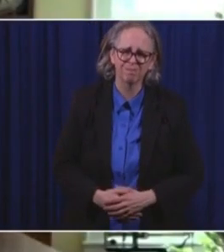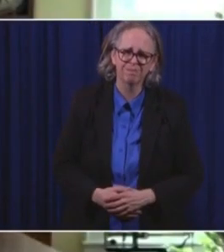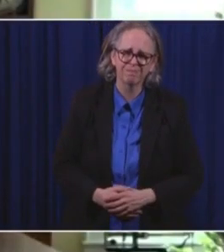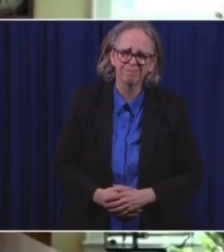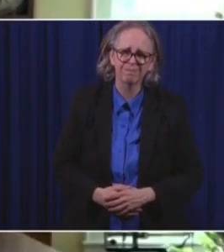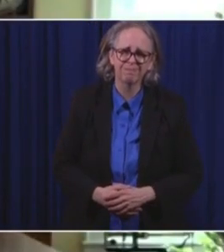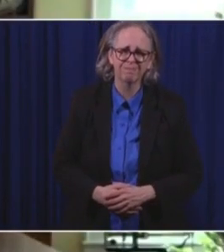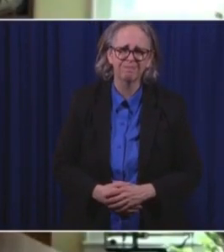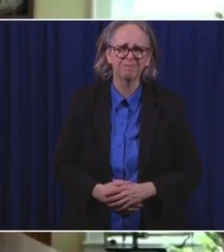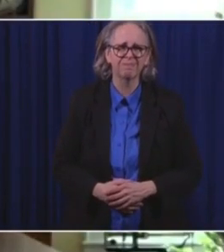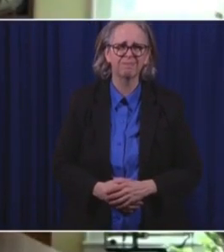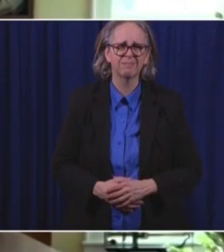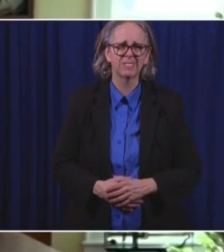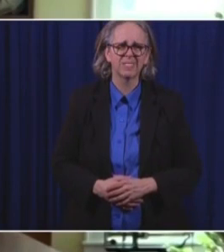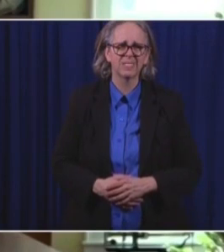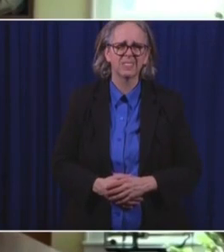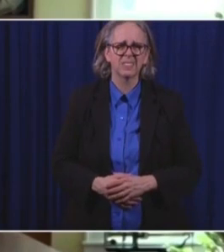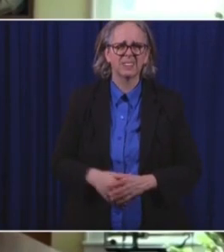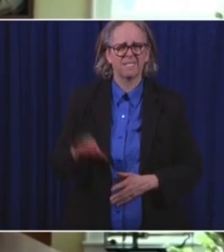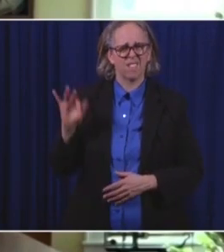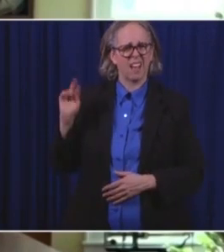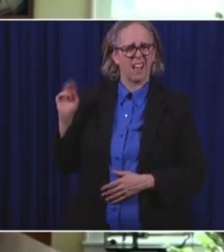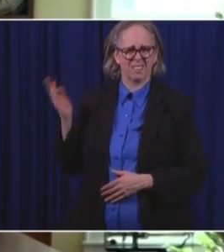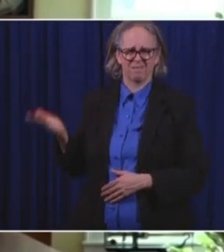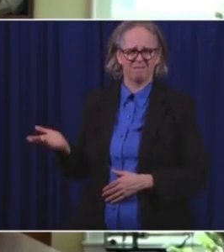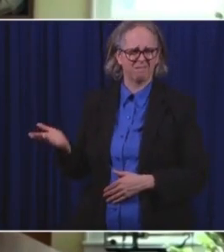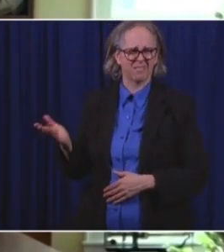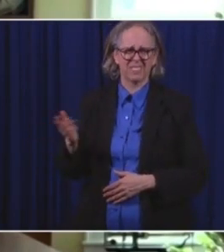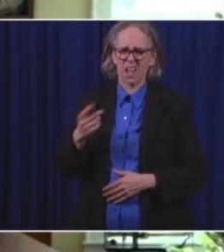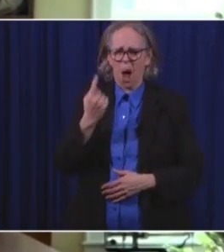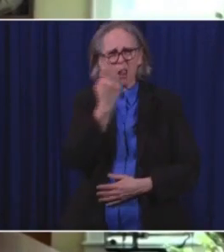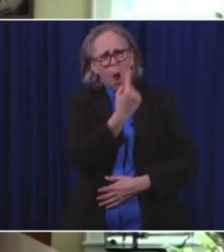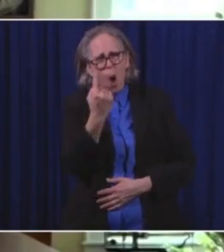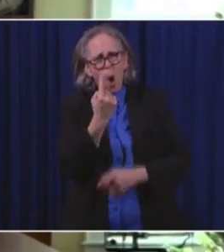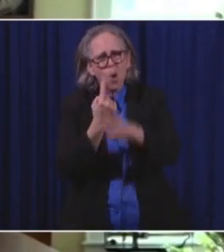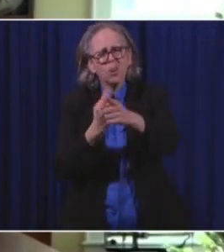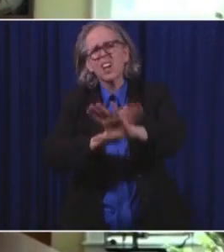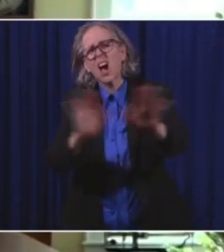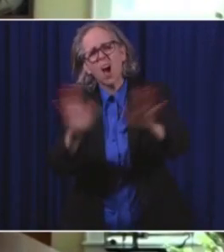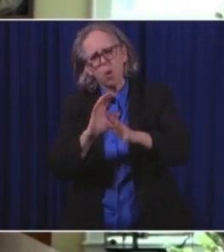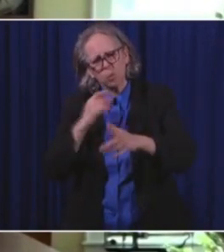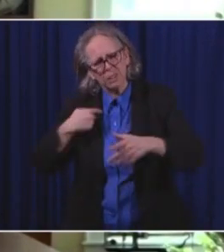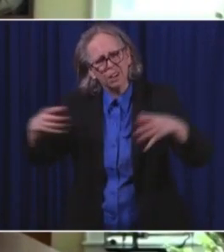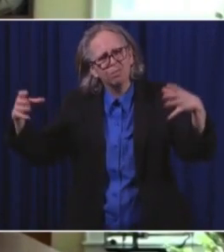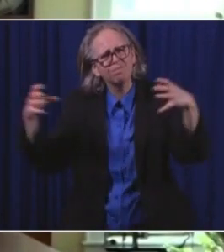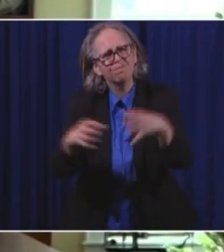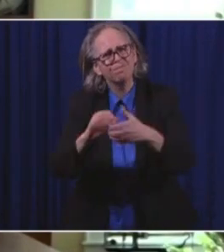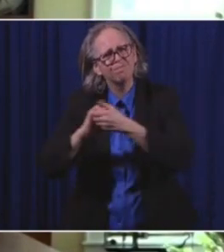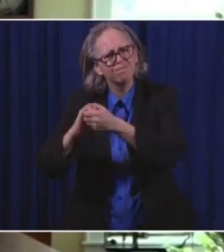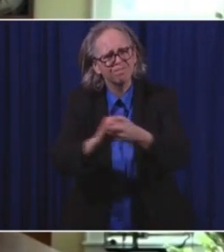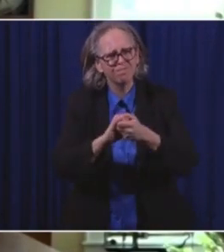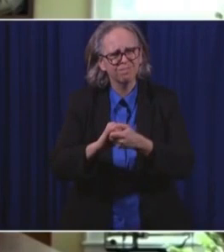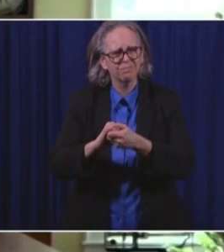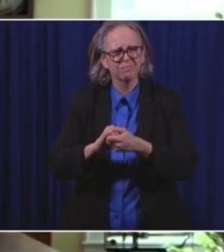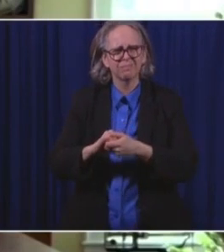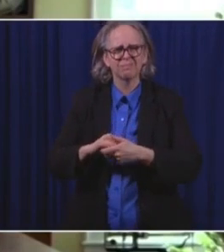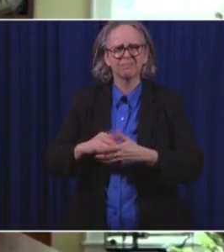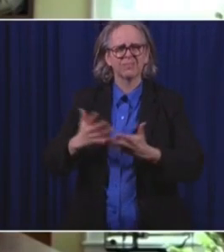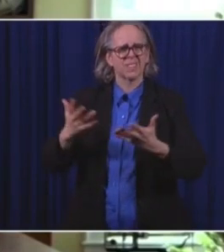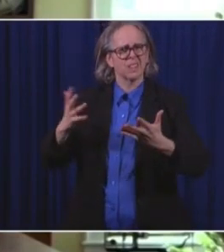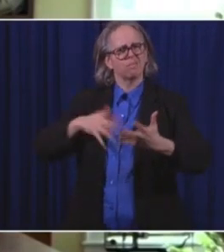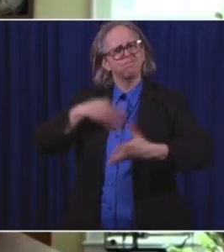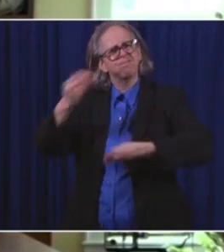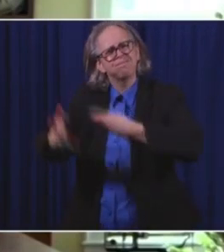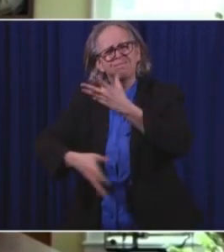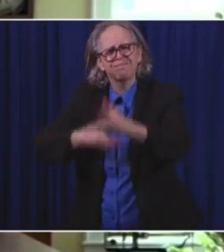We don't have to get through this difficult time alone. You know, Ohioans are both generous and resilient. Since